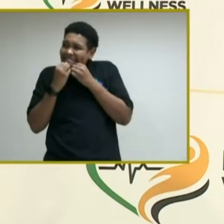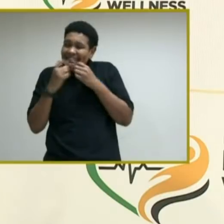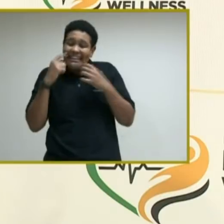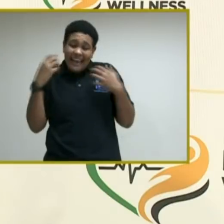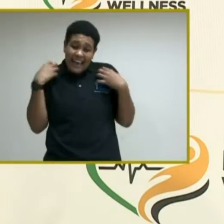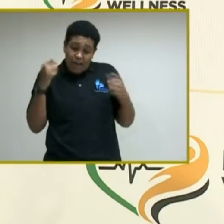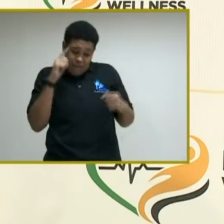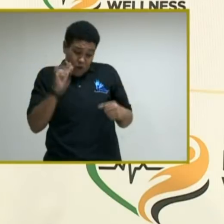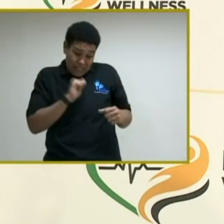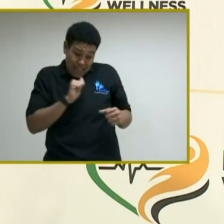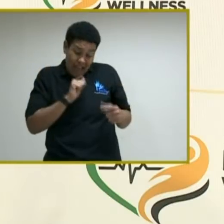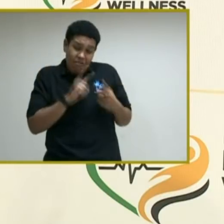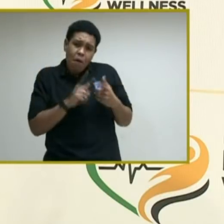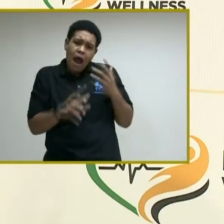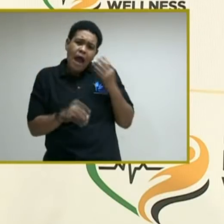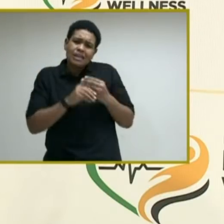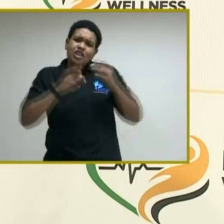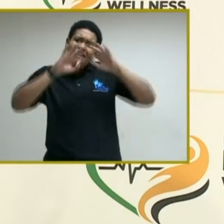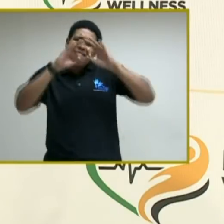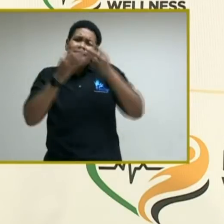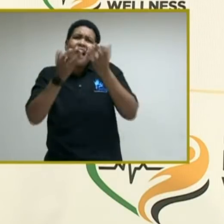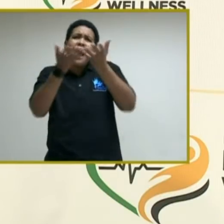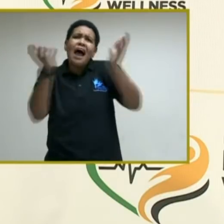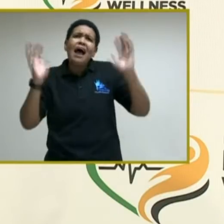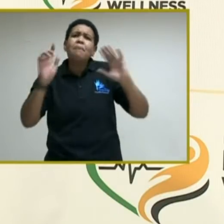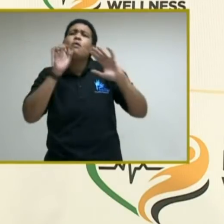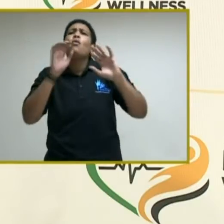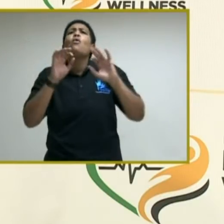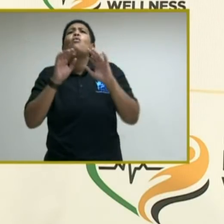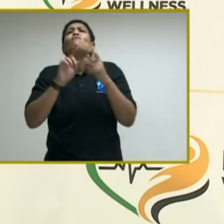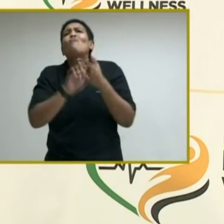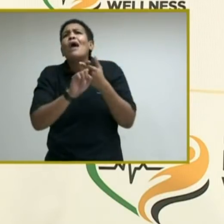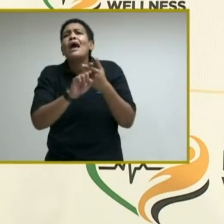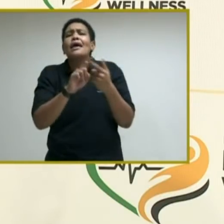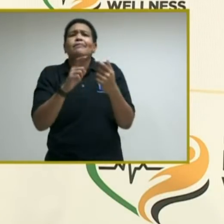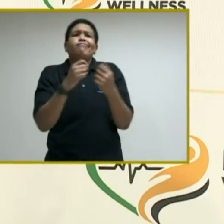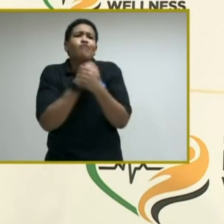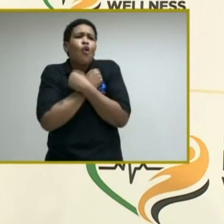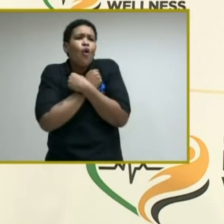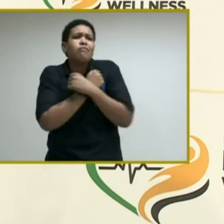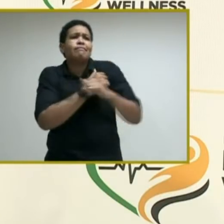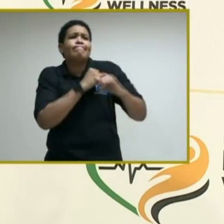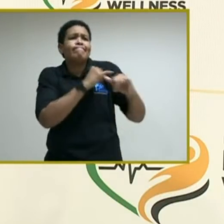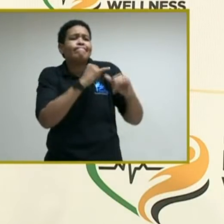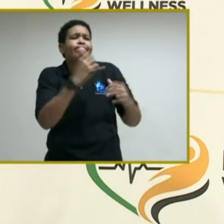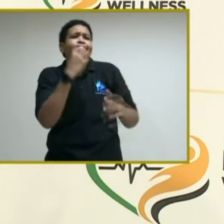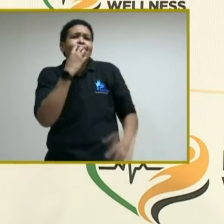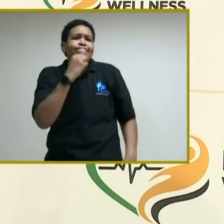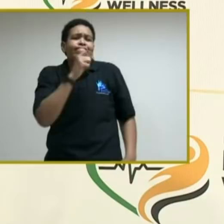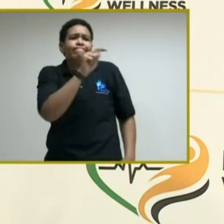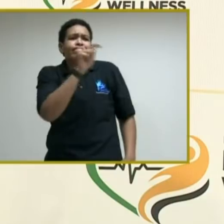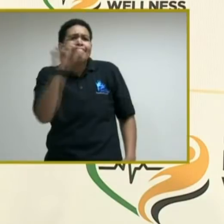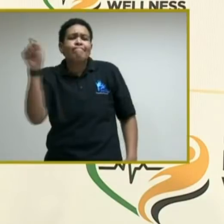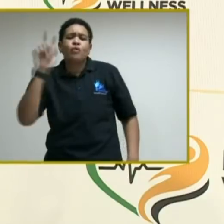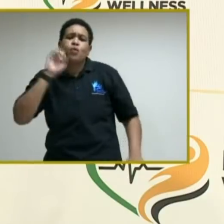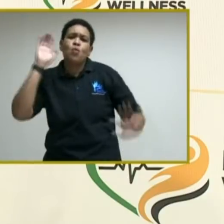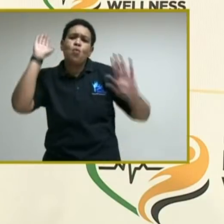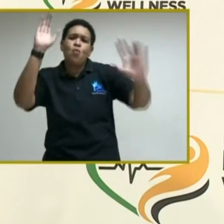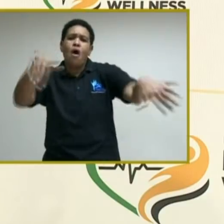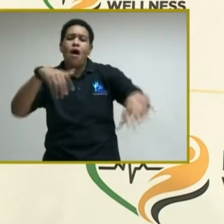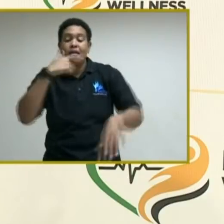for ourselves, but also for our families, our loved ones, our friends. And let us go out and